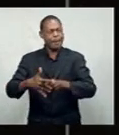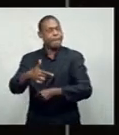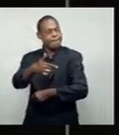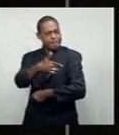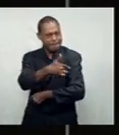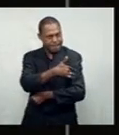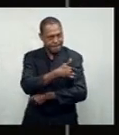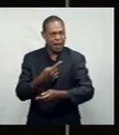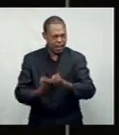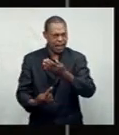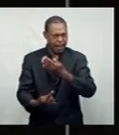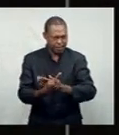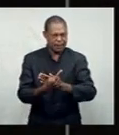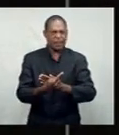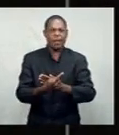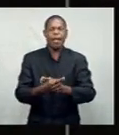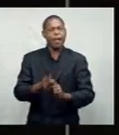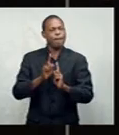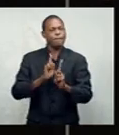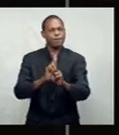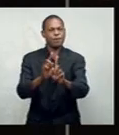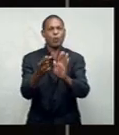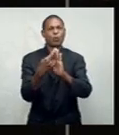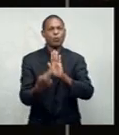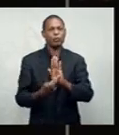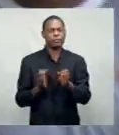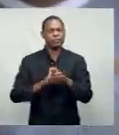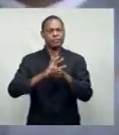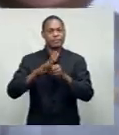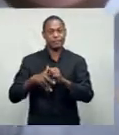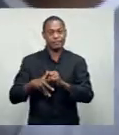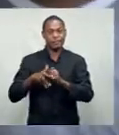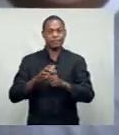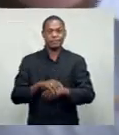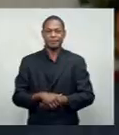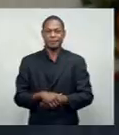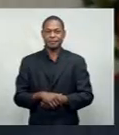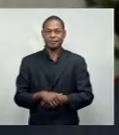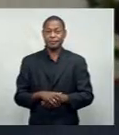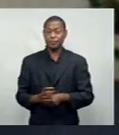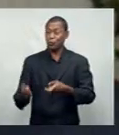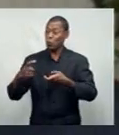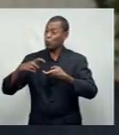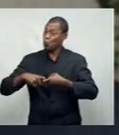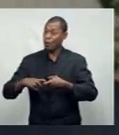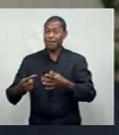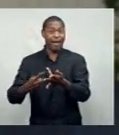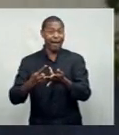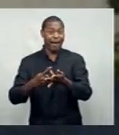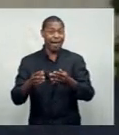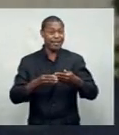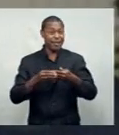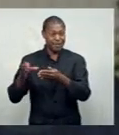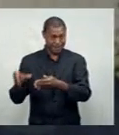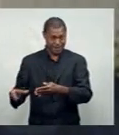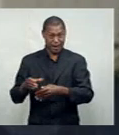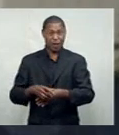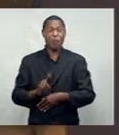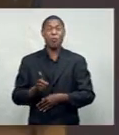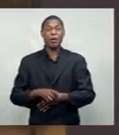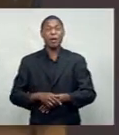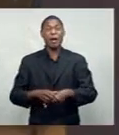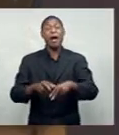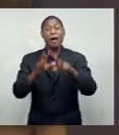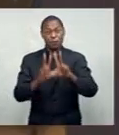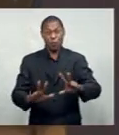to the COVID-19 restrictions. Lena Ruiz reports. Joining other leaders around the country, the Tuivakau says Fijians